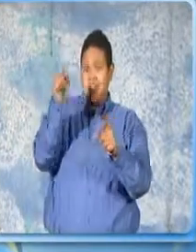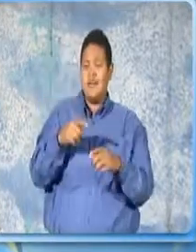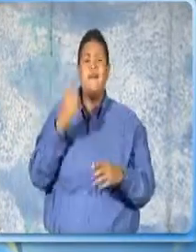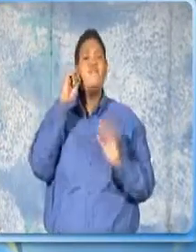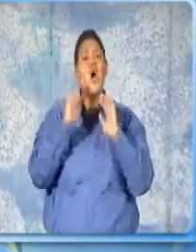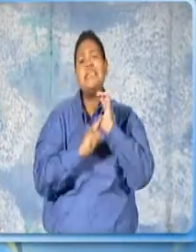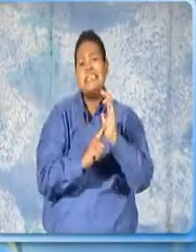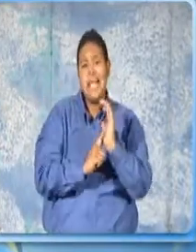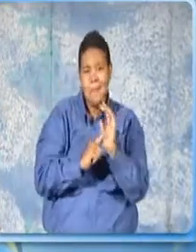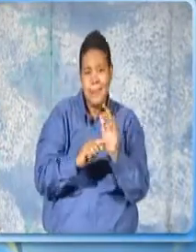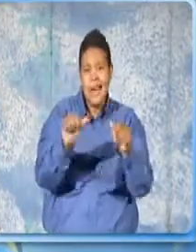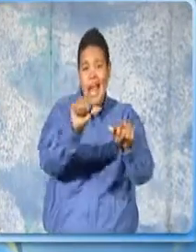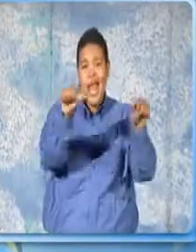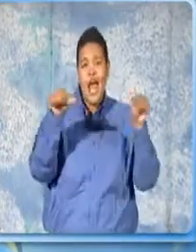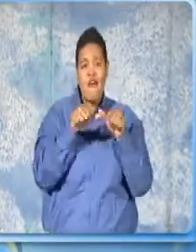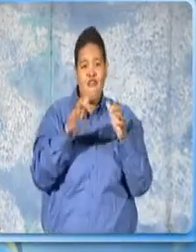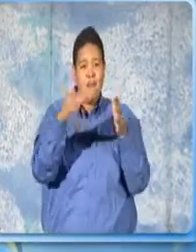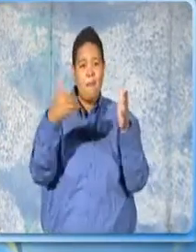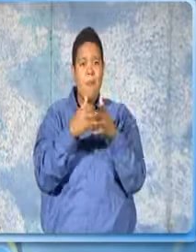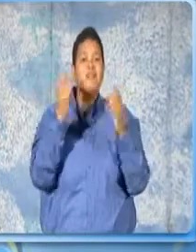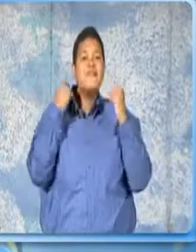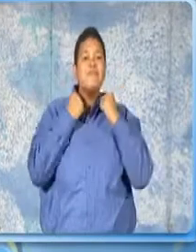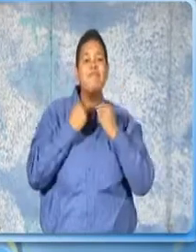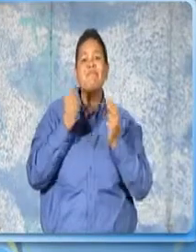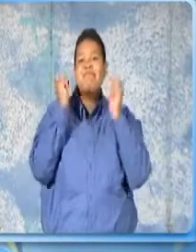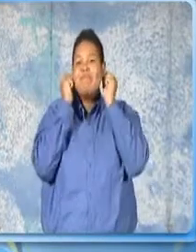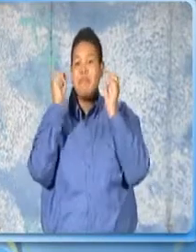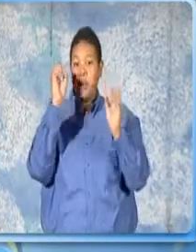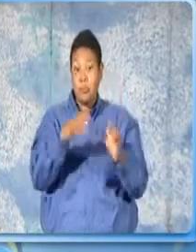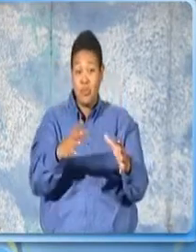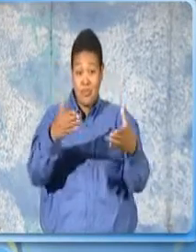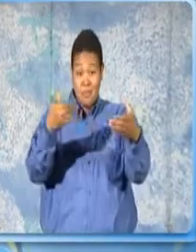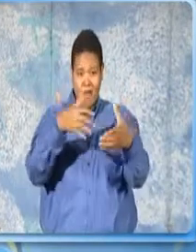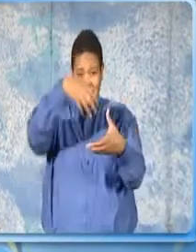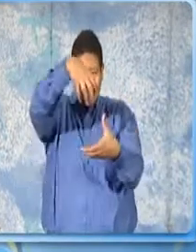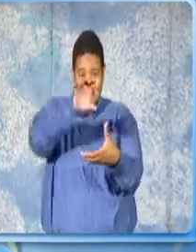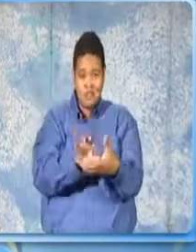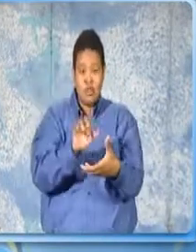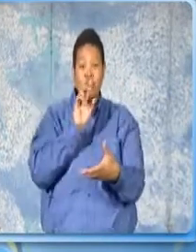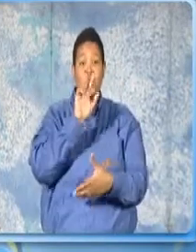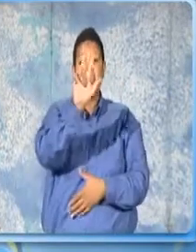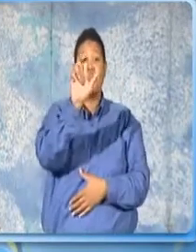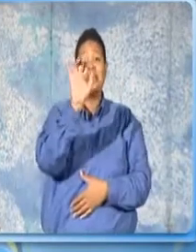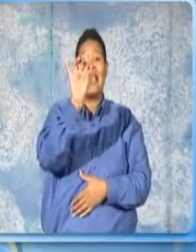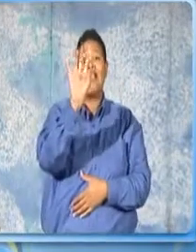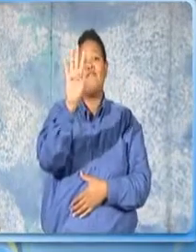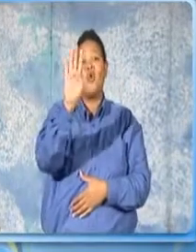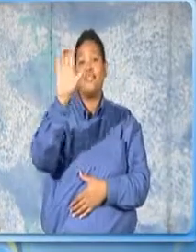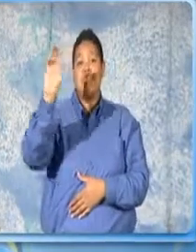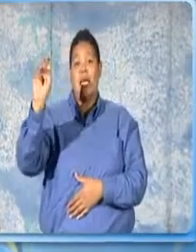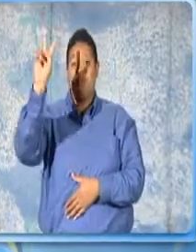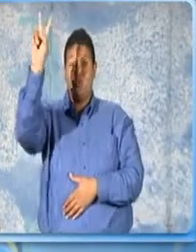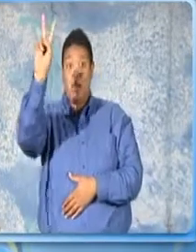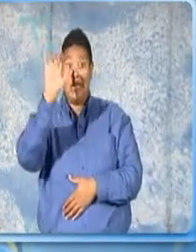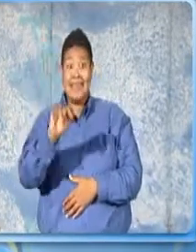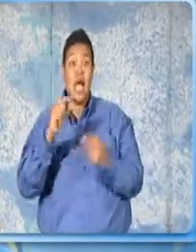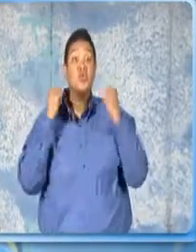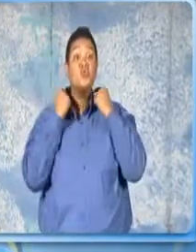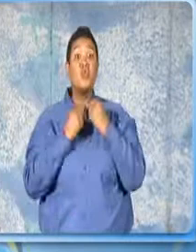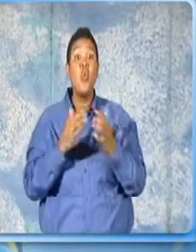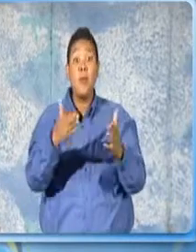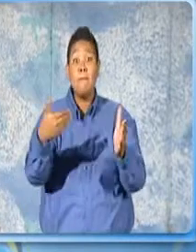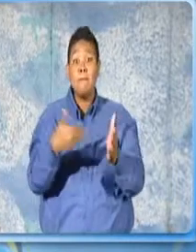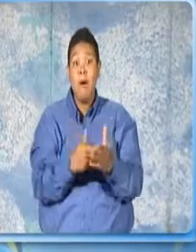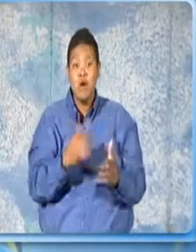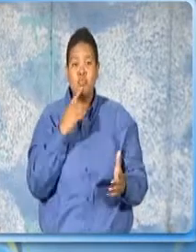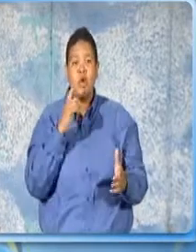the area of a jewelry box is 384 centimeters squared. This jewelry box is in the shape of